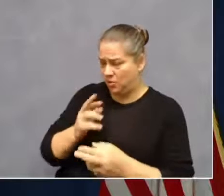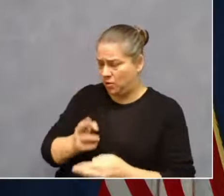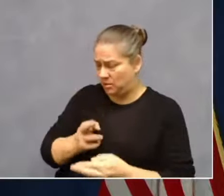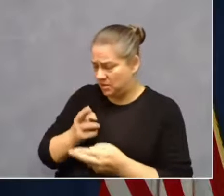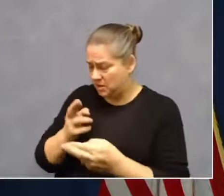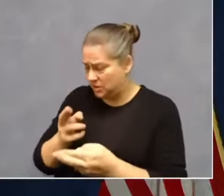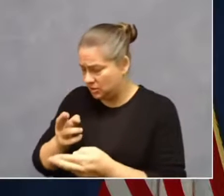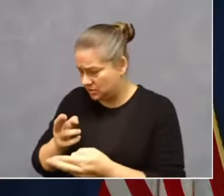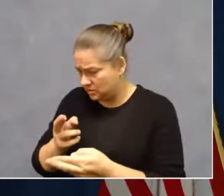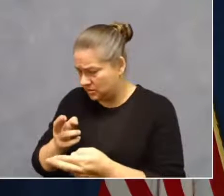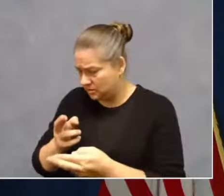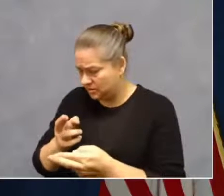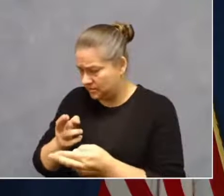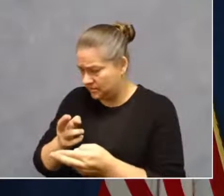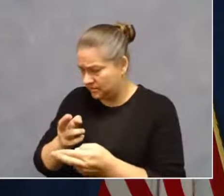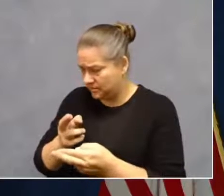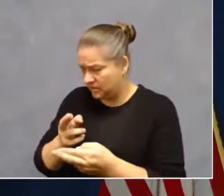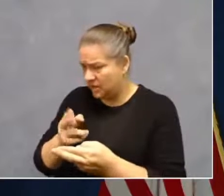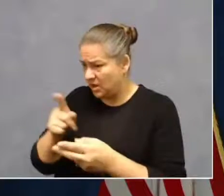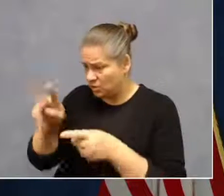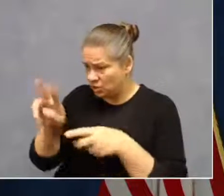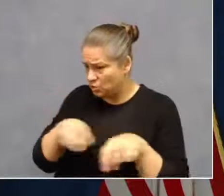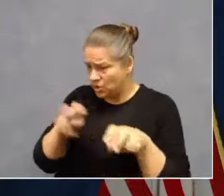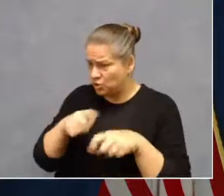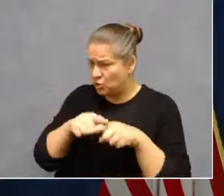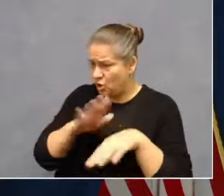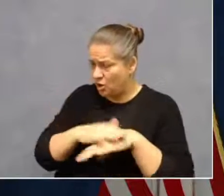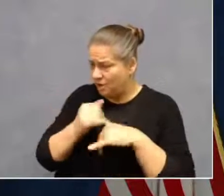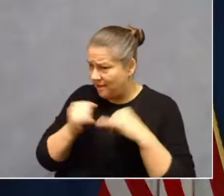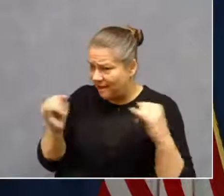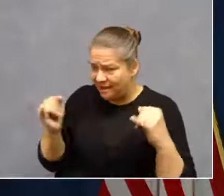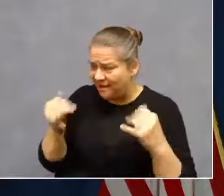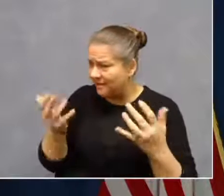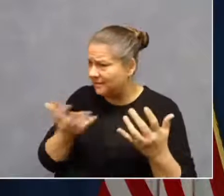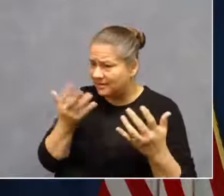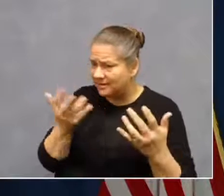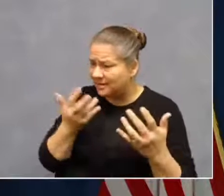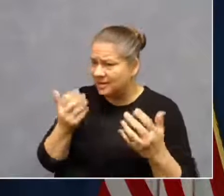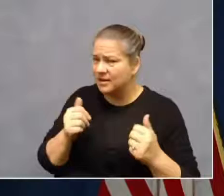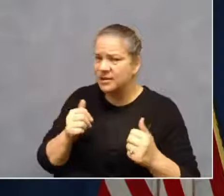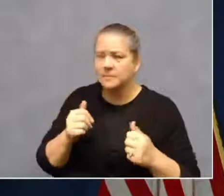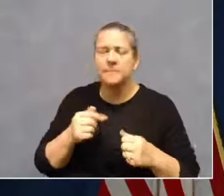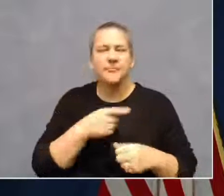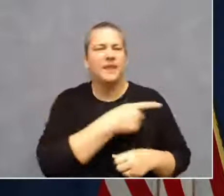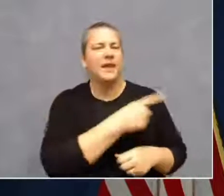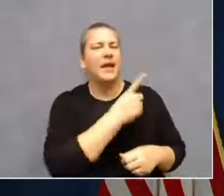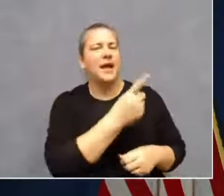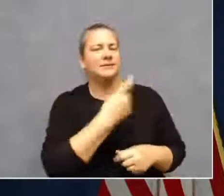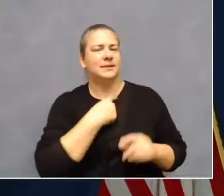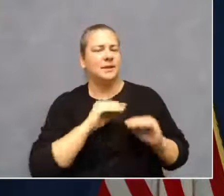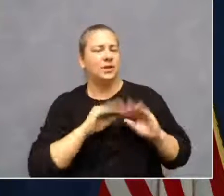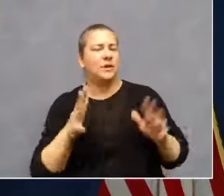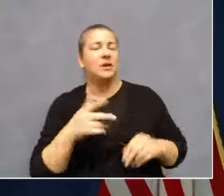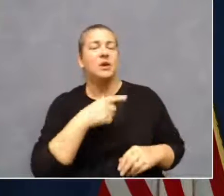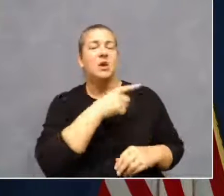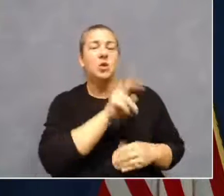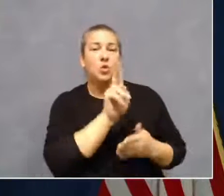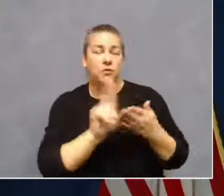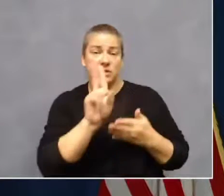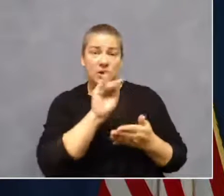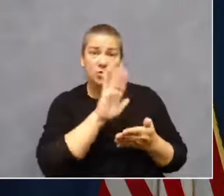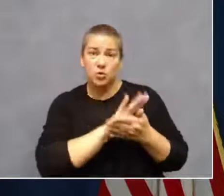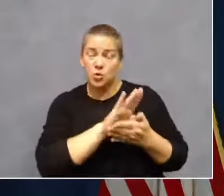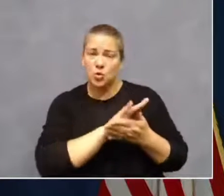to online and universities should go ahead? But what's keeping you from making that decision? The question is on universities and schools and what's keeping me from making